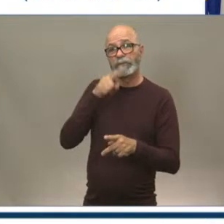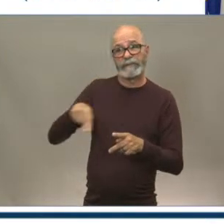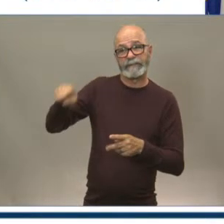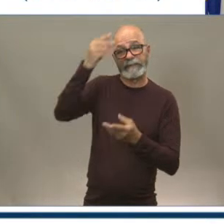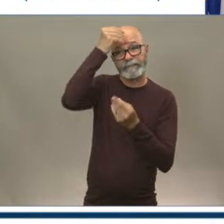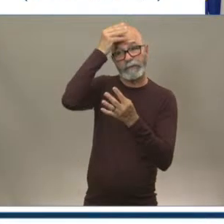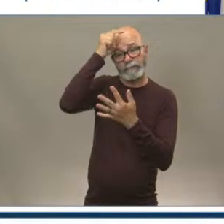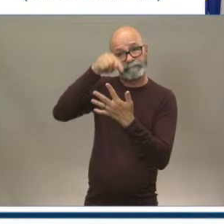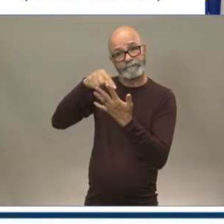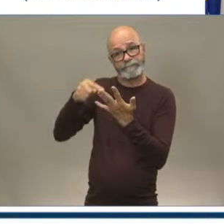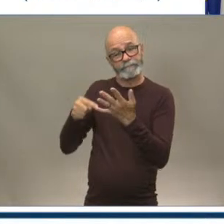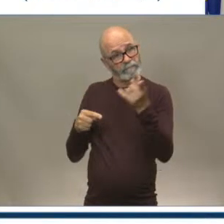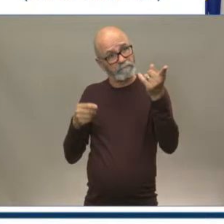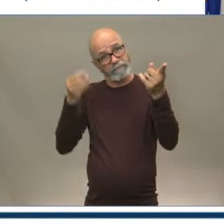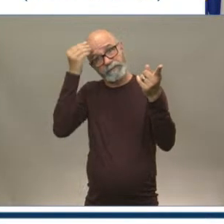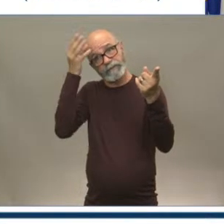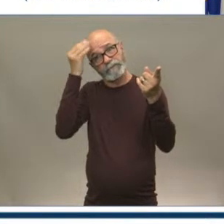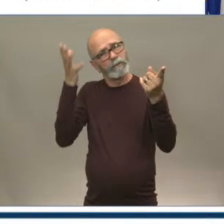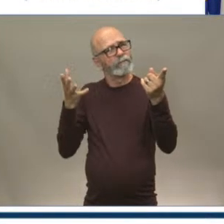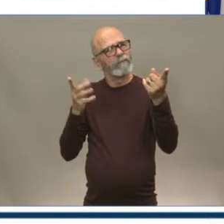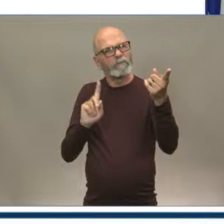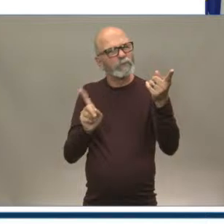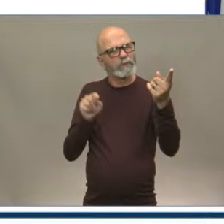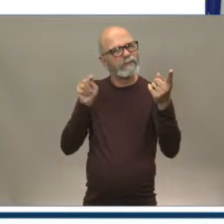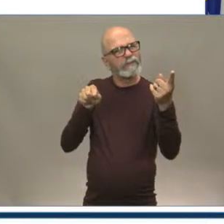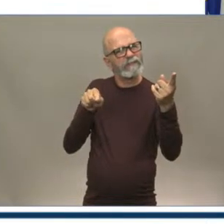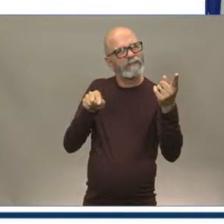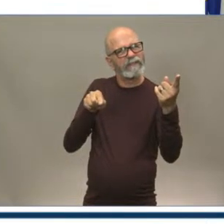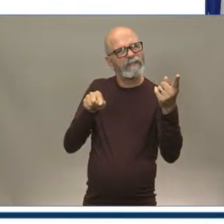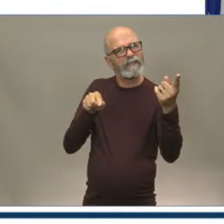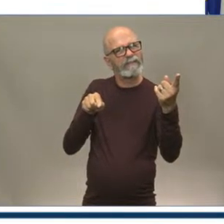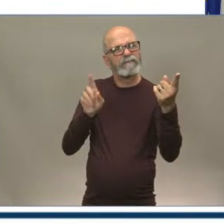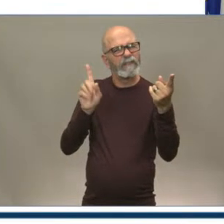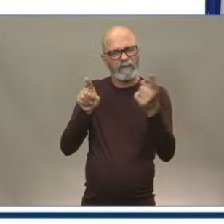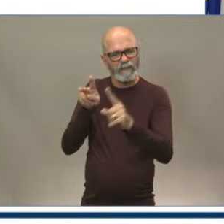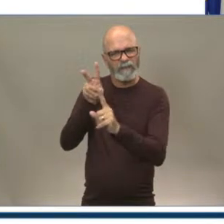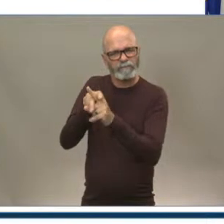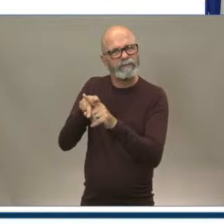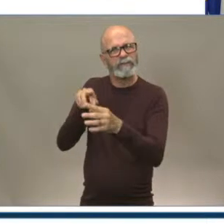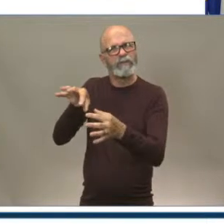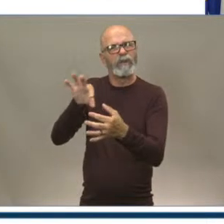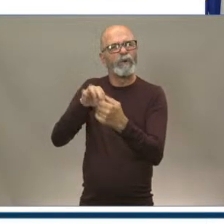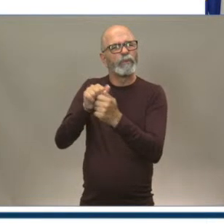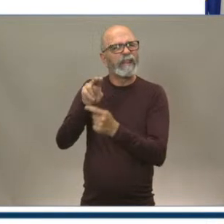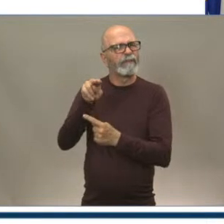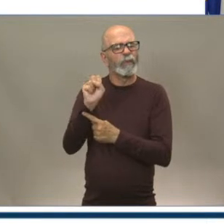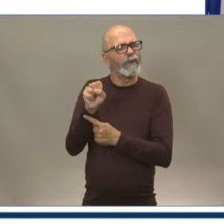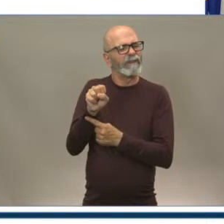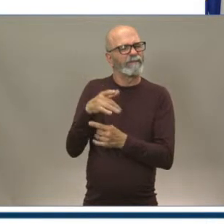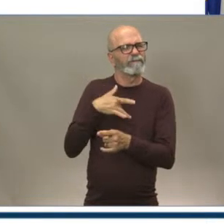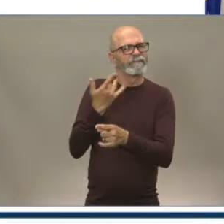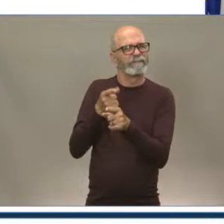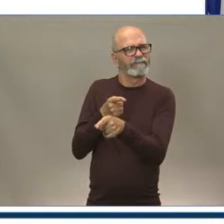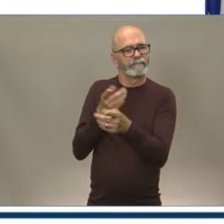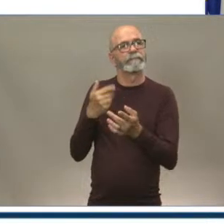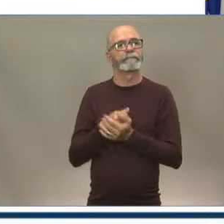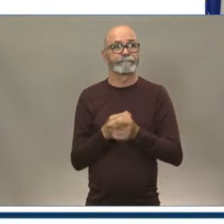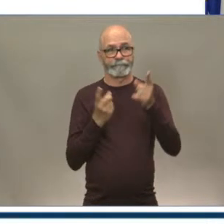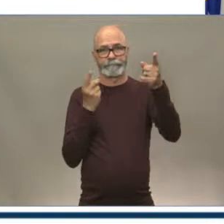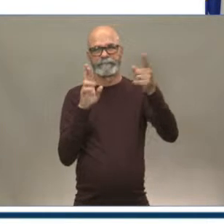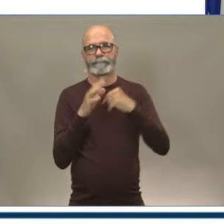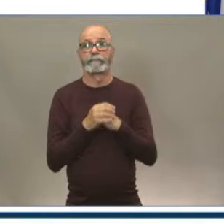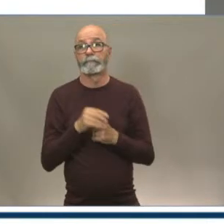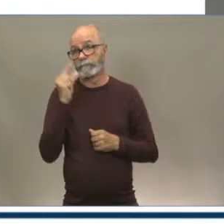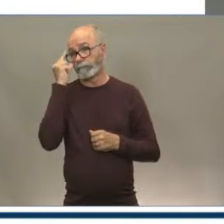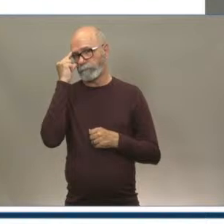information? And if so, how does that apply to Nova Scotia? We have a lot of conversations at the